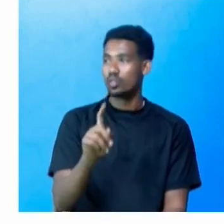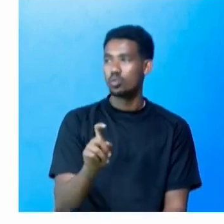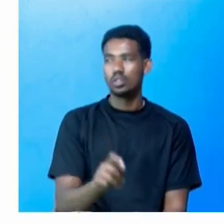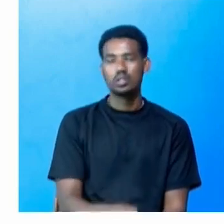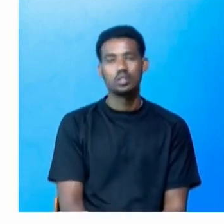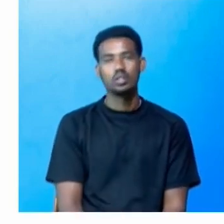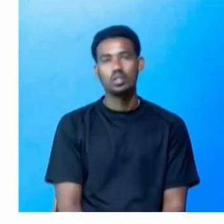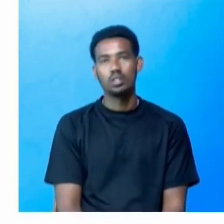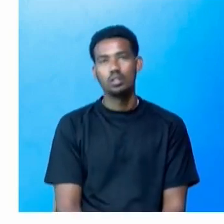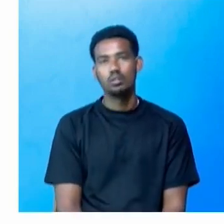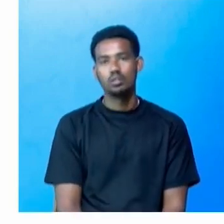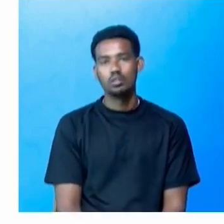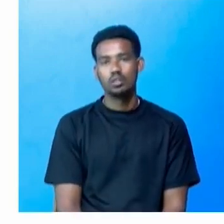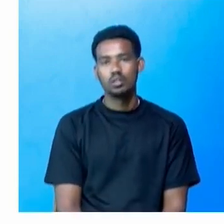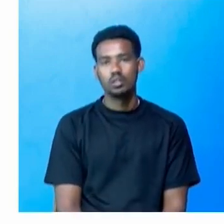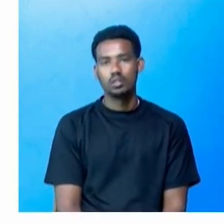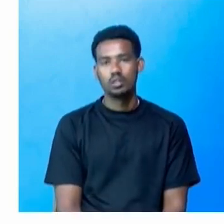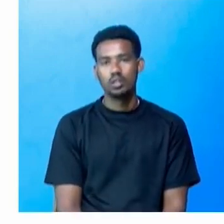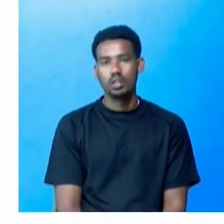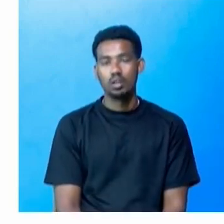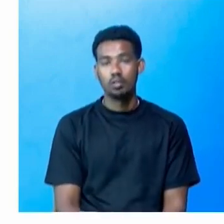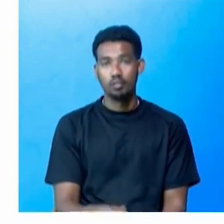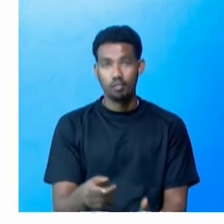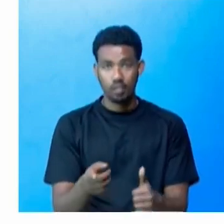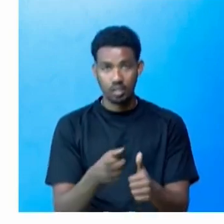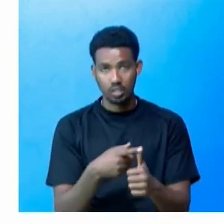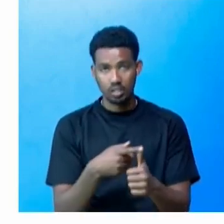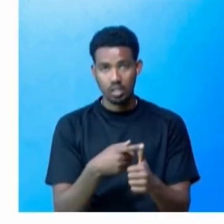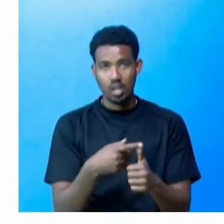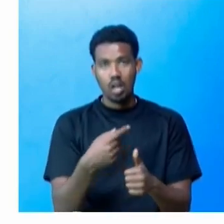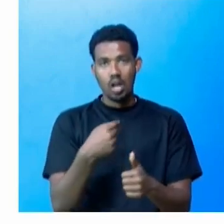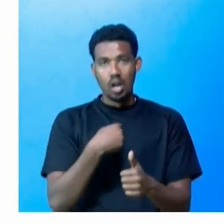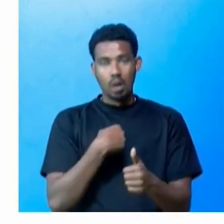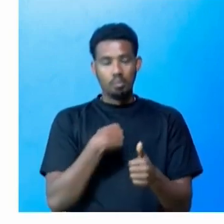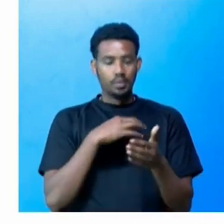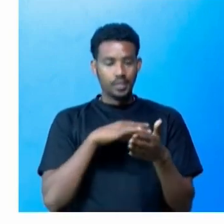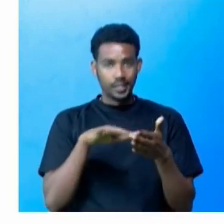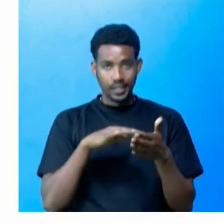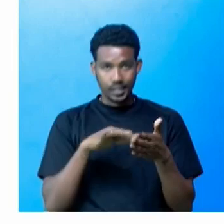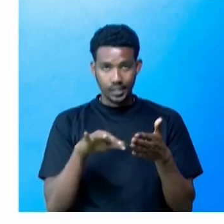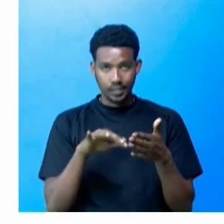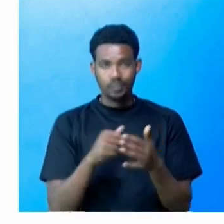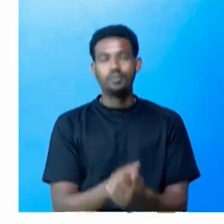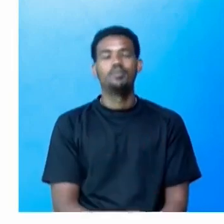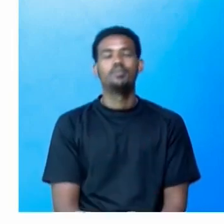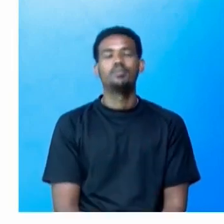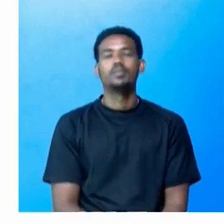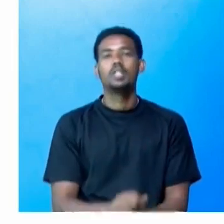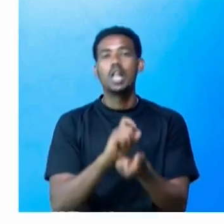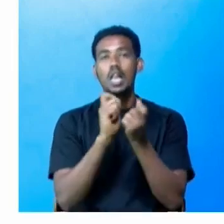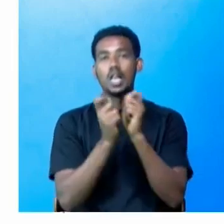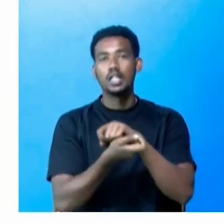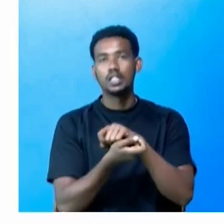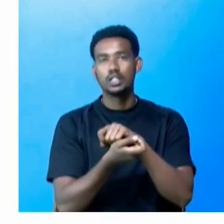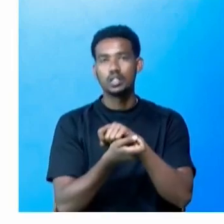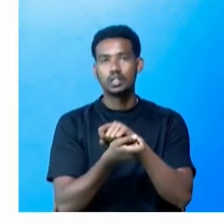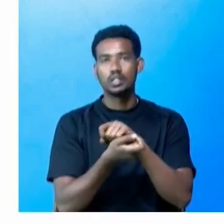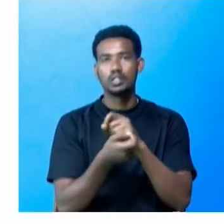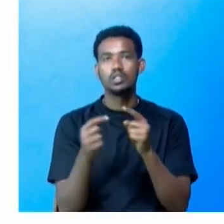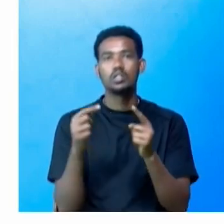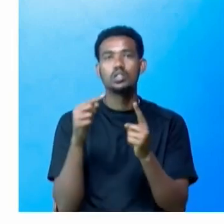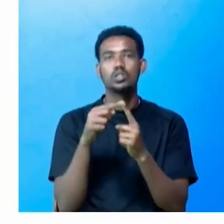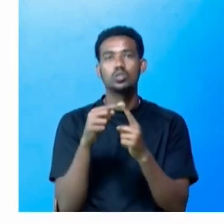This dog is, the color is brown and also it's big dog. that describe the dog